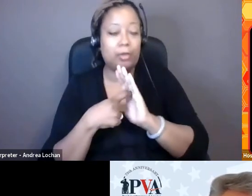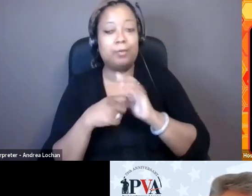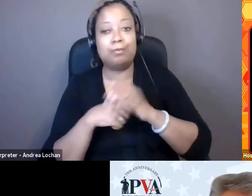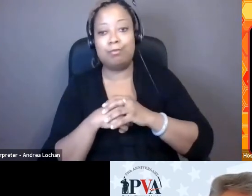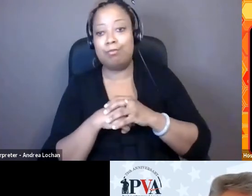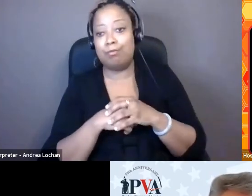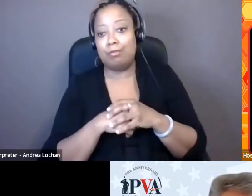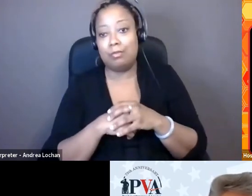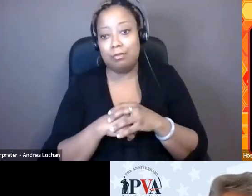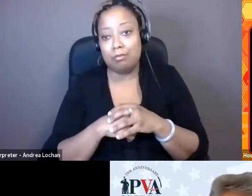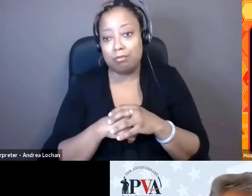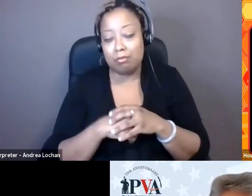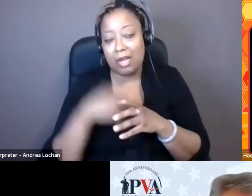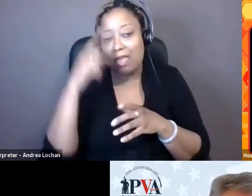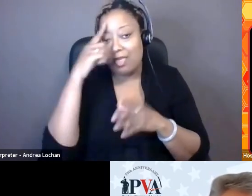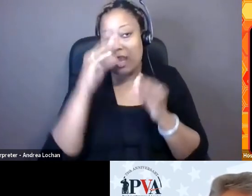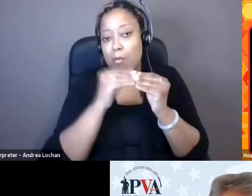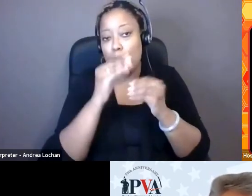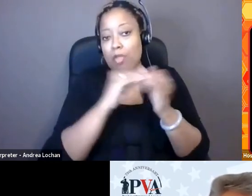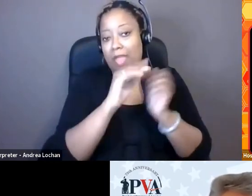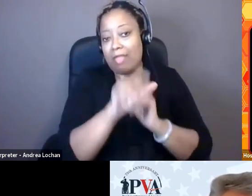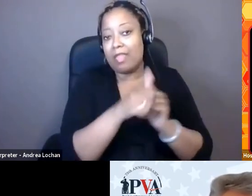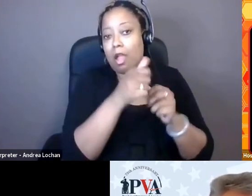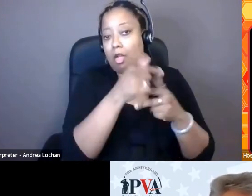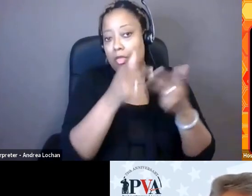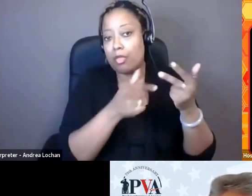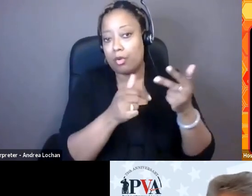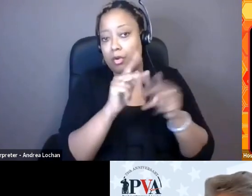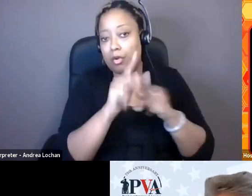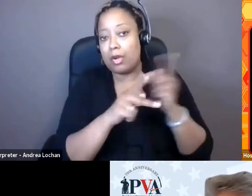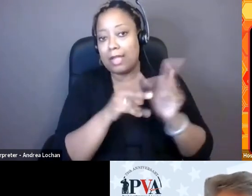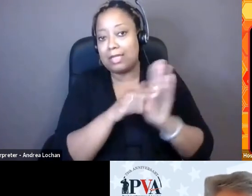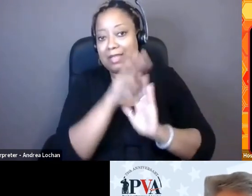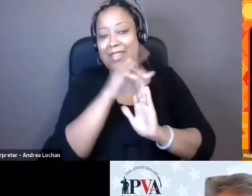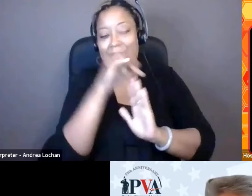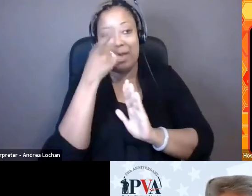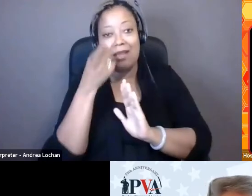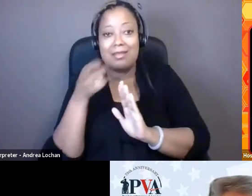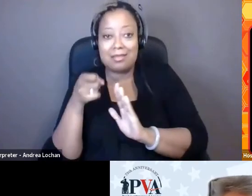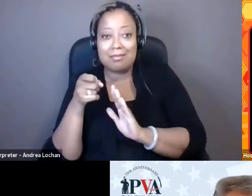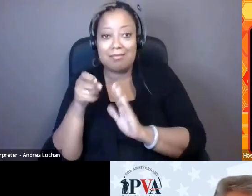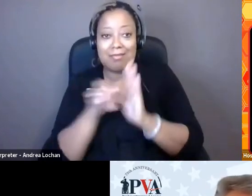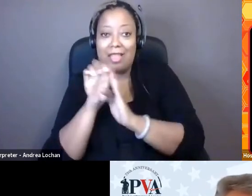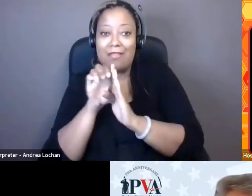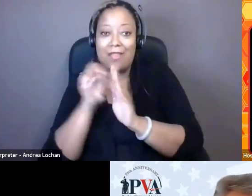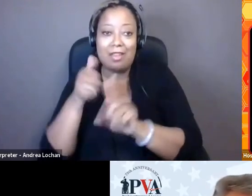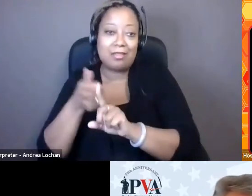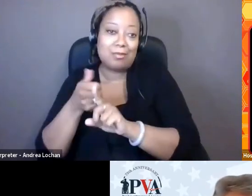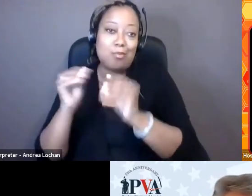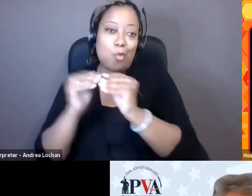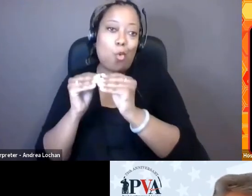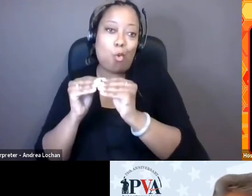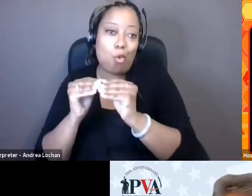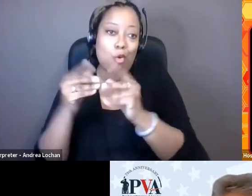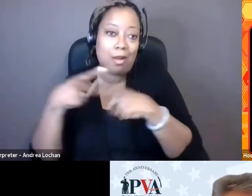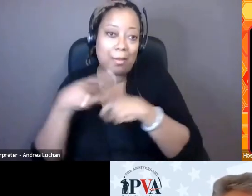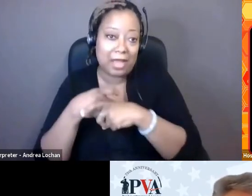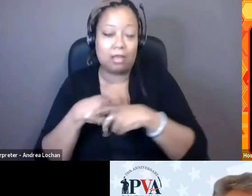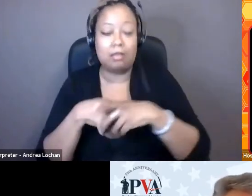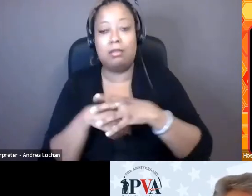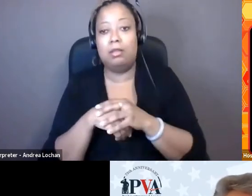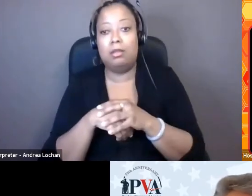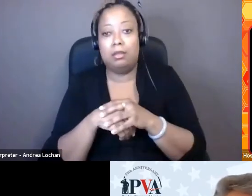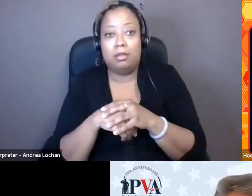probably more than for any of the other kinds of lifts, just because, and it's a little more complicated because it's a lot of it's